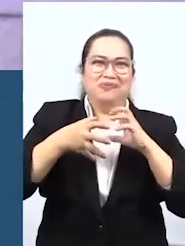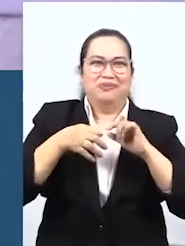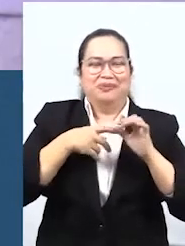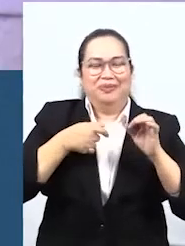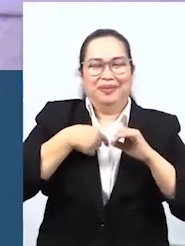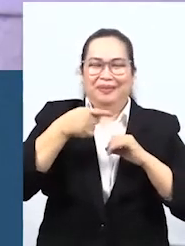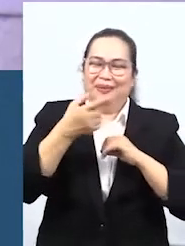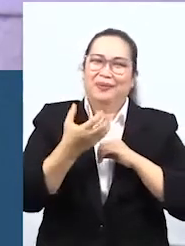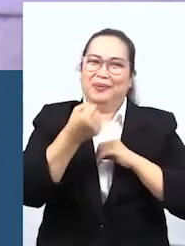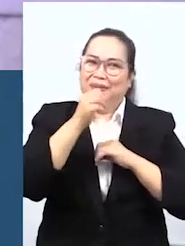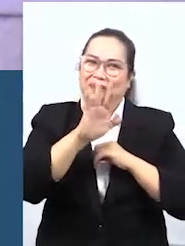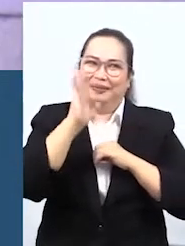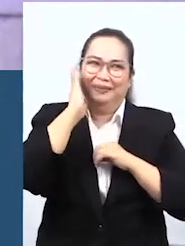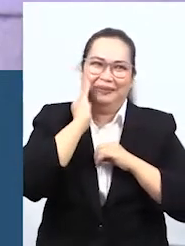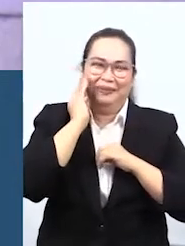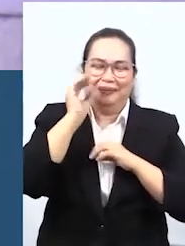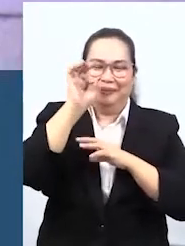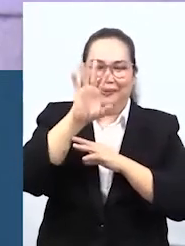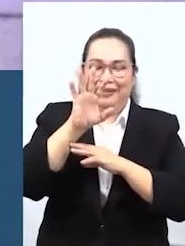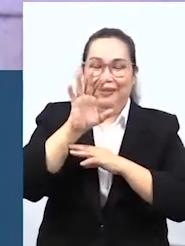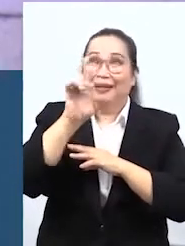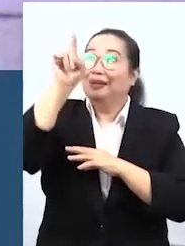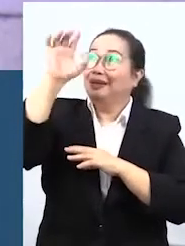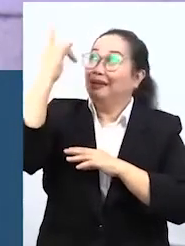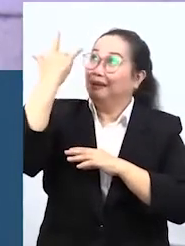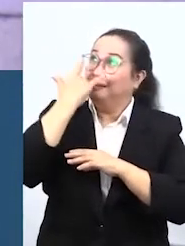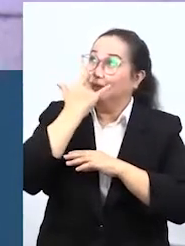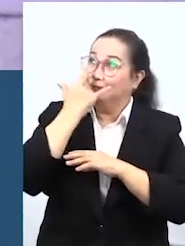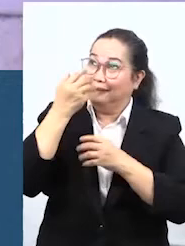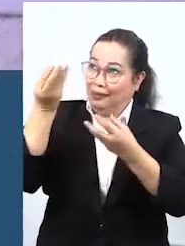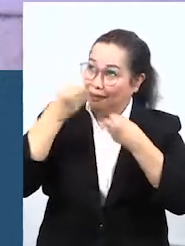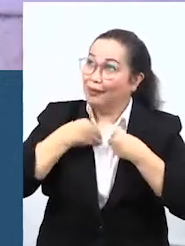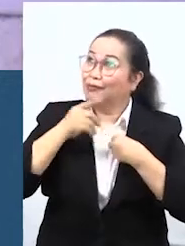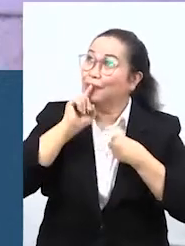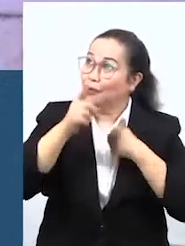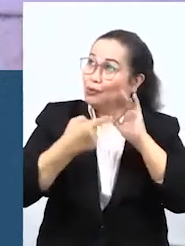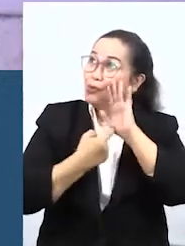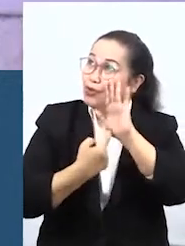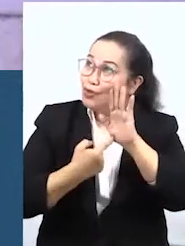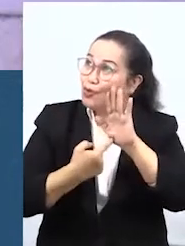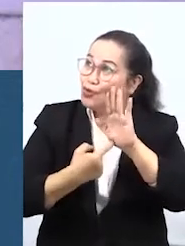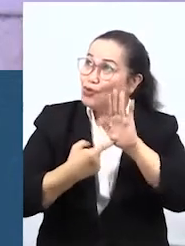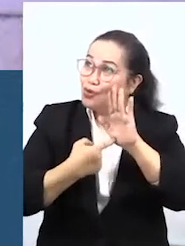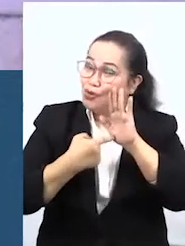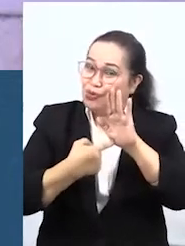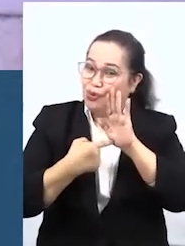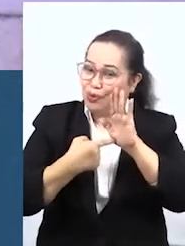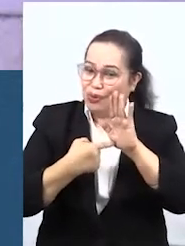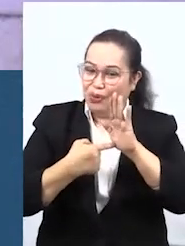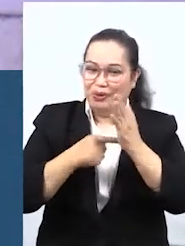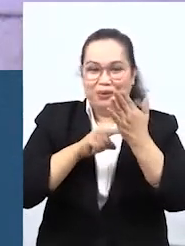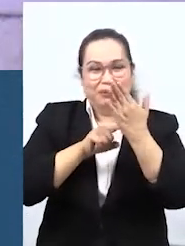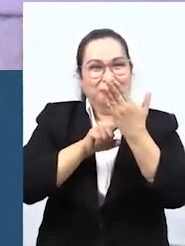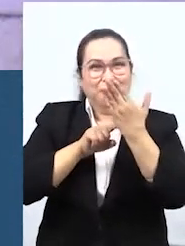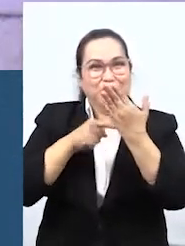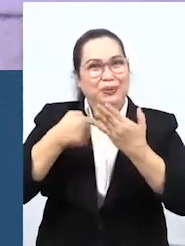hurt so So if you tell me God loves me You have to give me evidences after evidences an